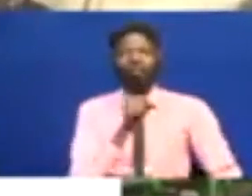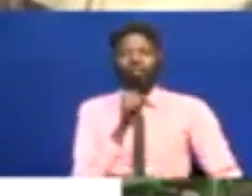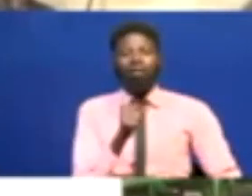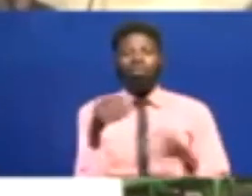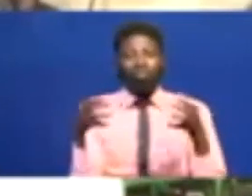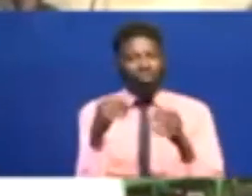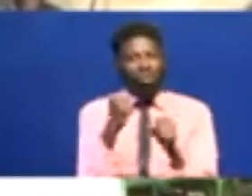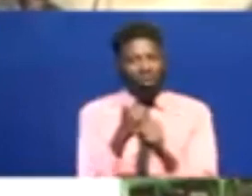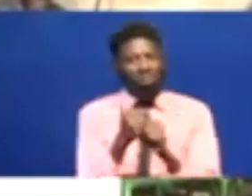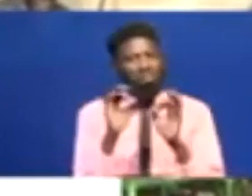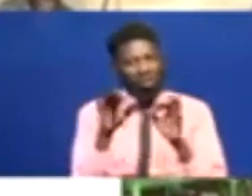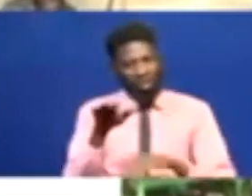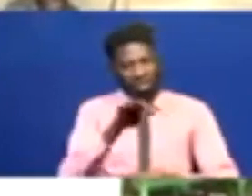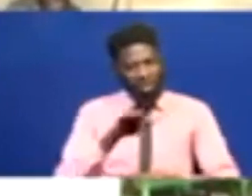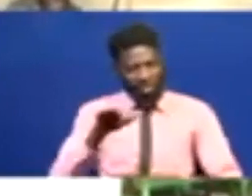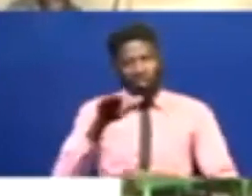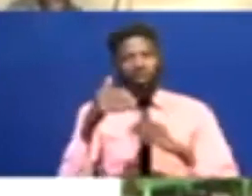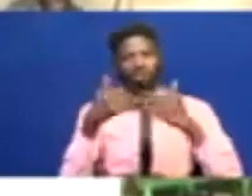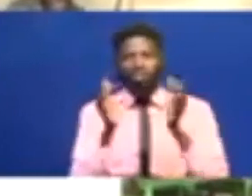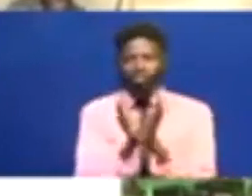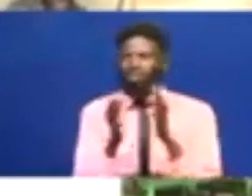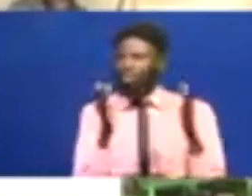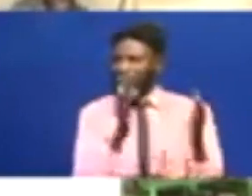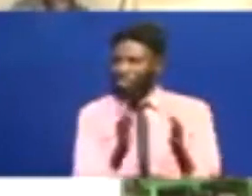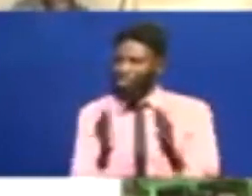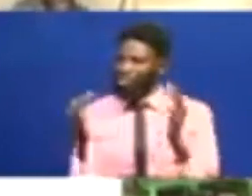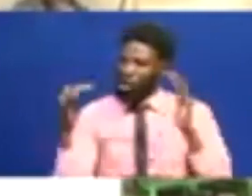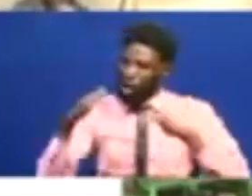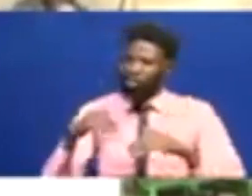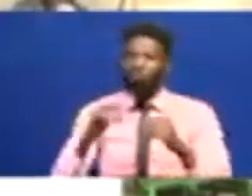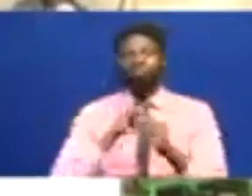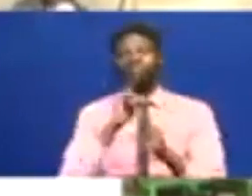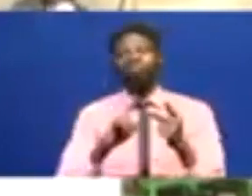as community mobilization and sensitization is concerned. So current discussion is